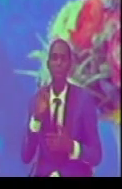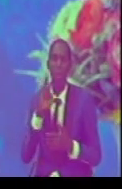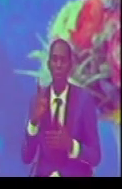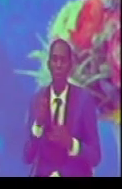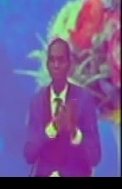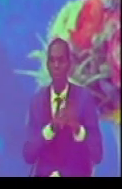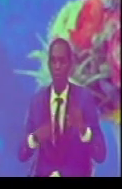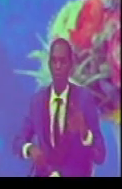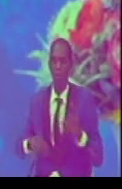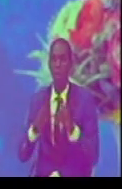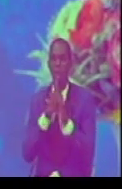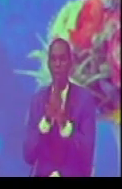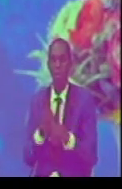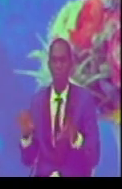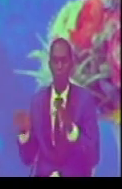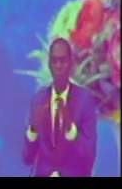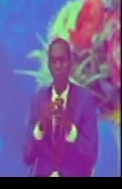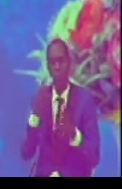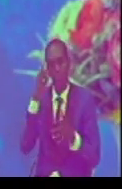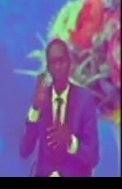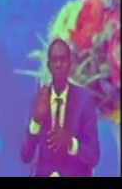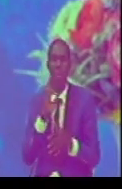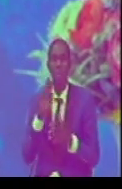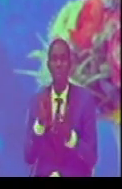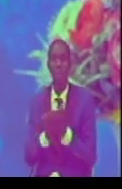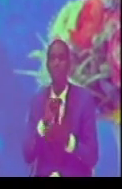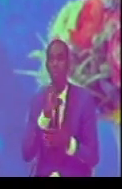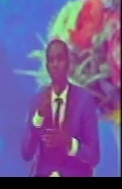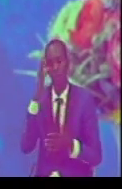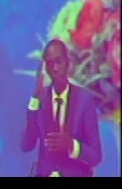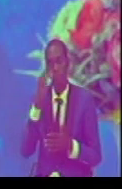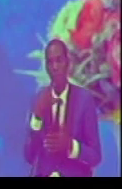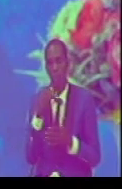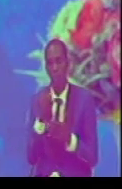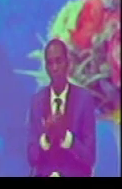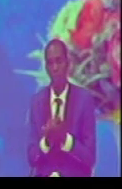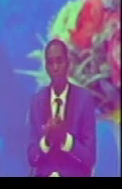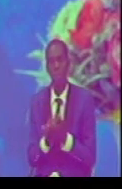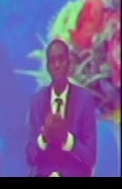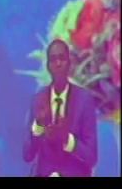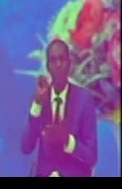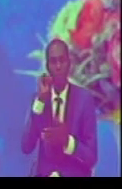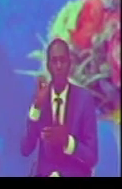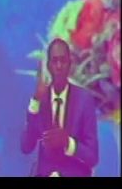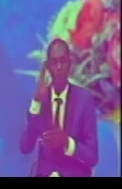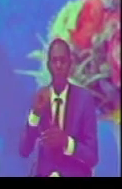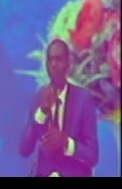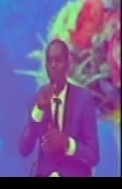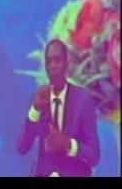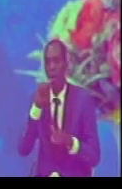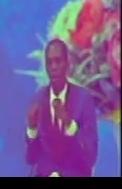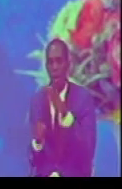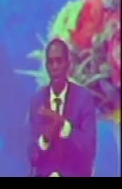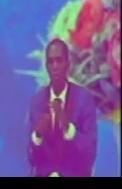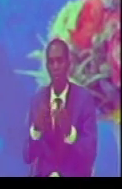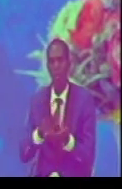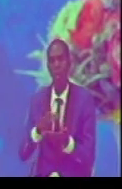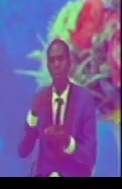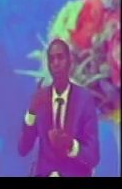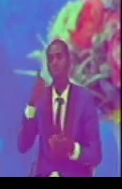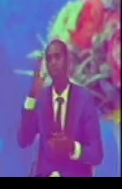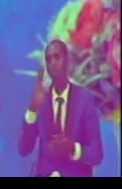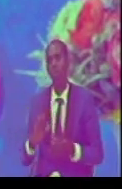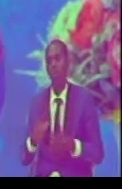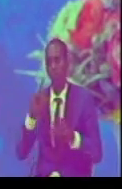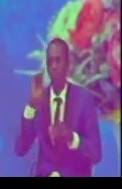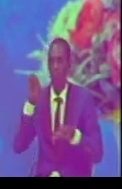crusade is mine. The Lord really answered it and did it for me. That is why I said, I will not eat the glory of